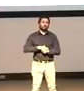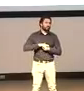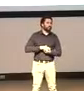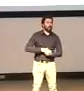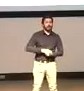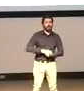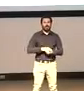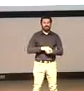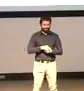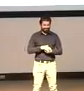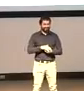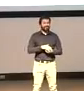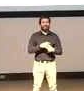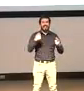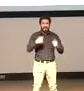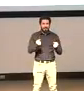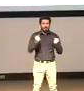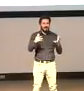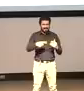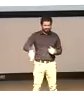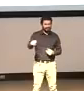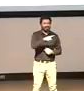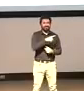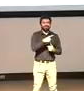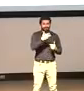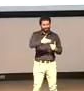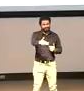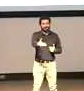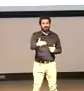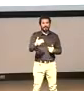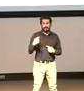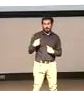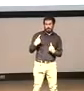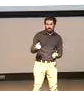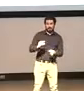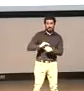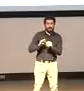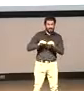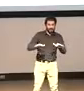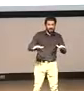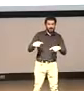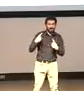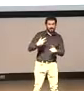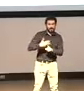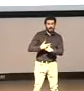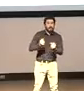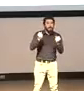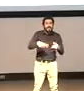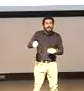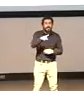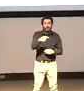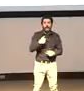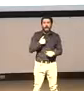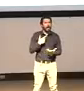of us for a long time. During the pandemic for 3 months, like many of you, I didn't take a day off. I worked